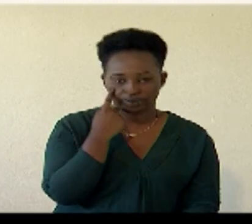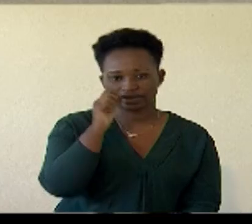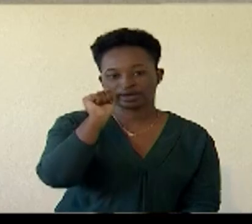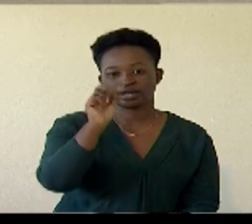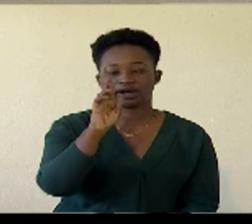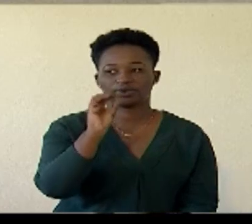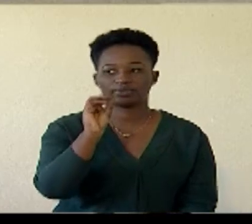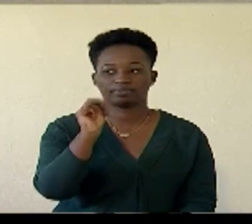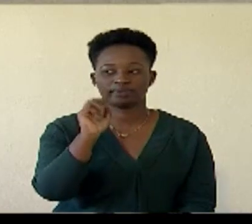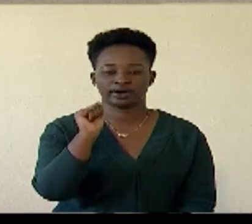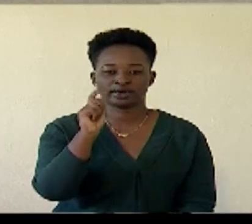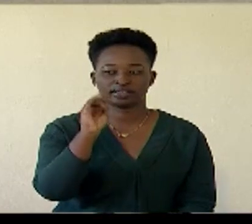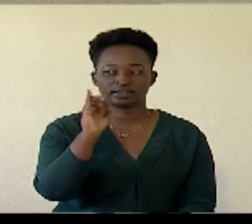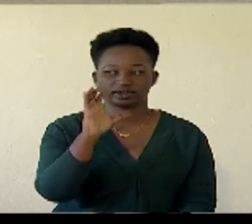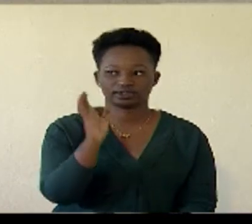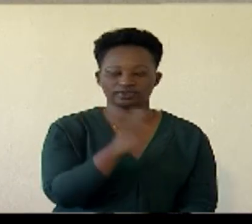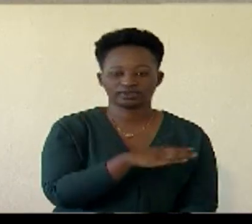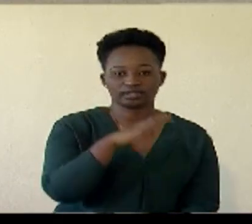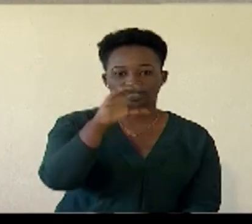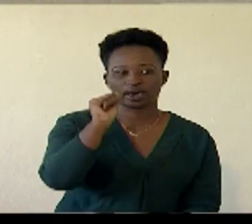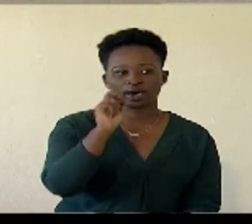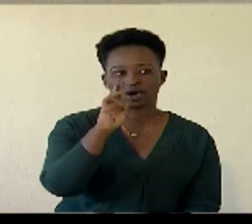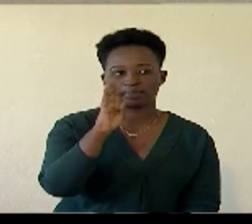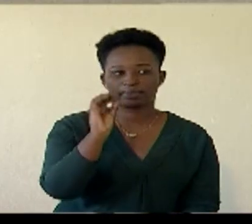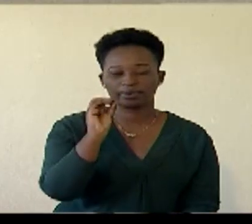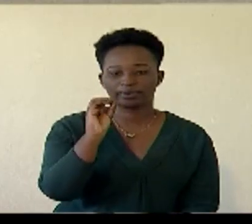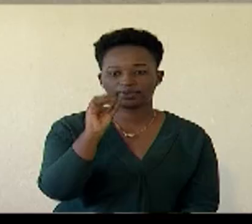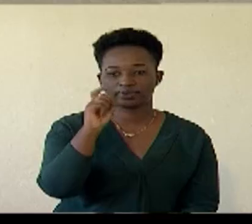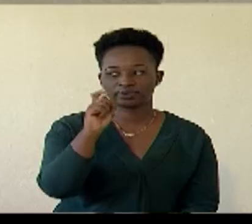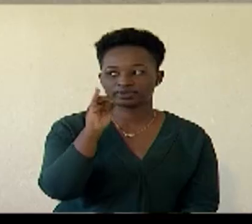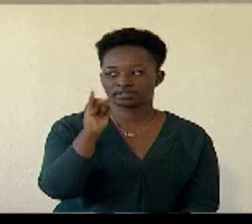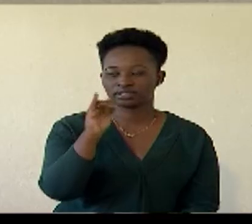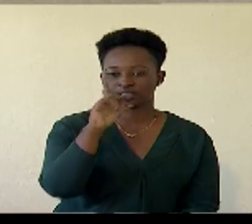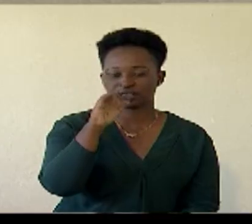carboxylic acids. Why? Because the